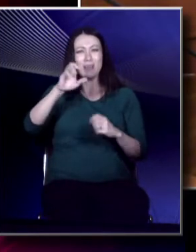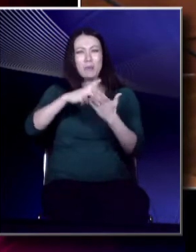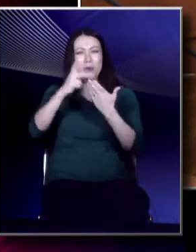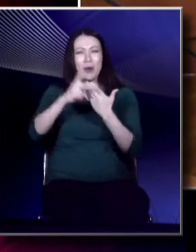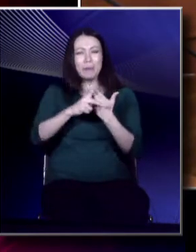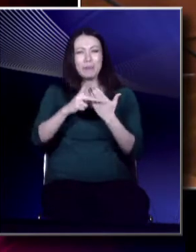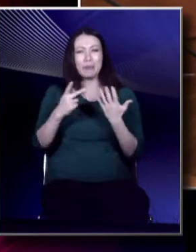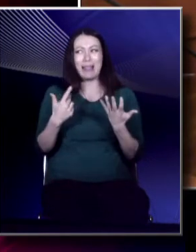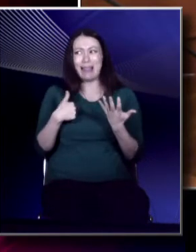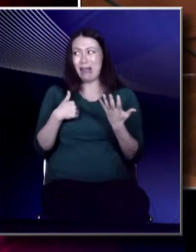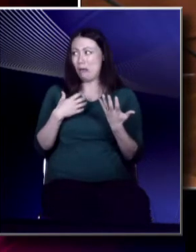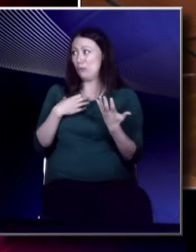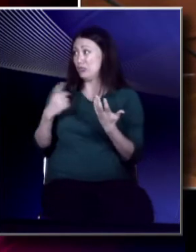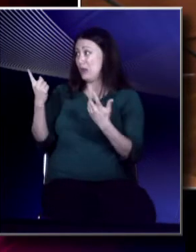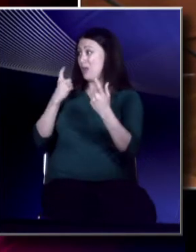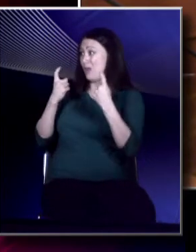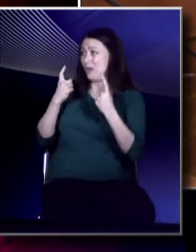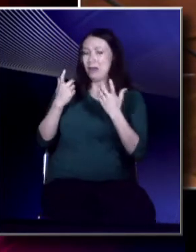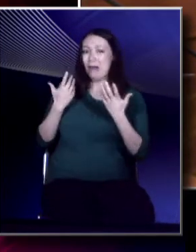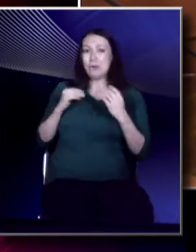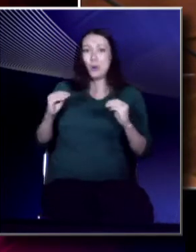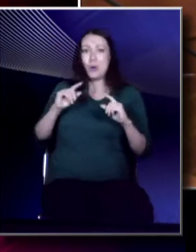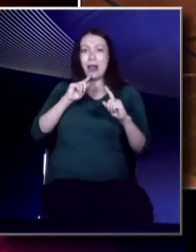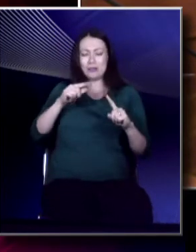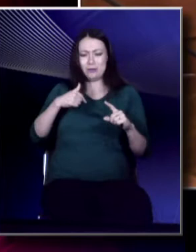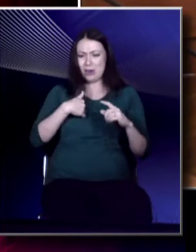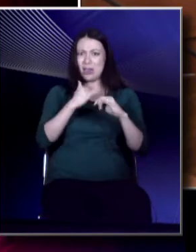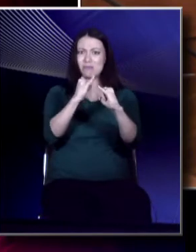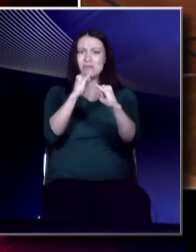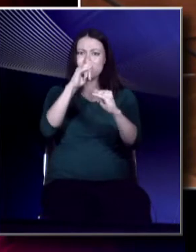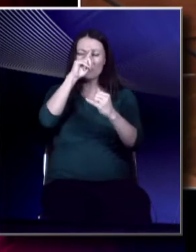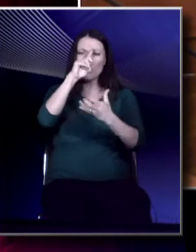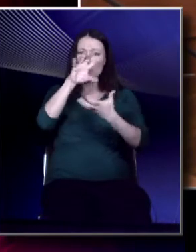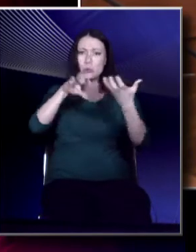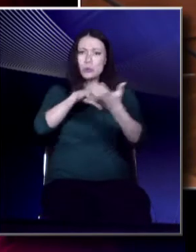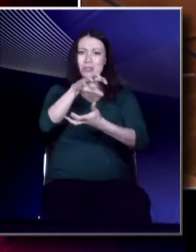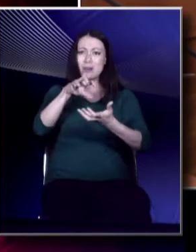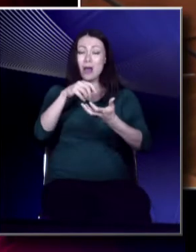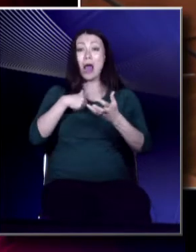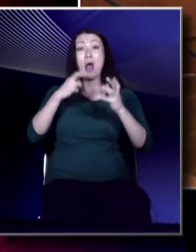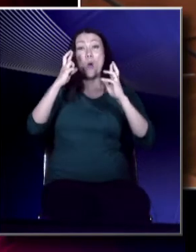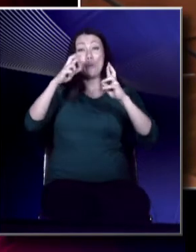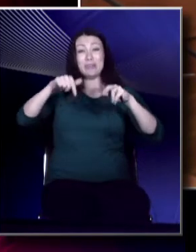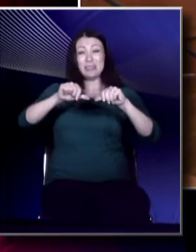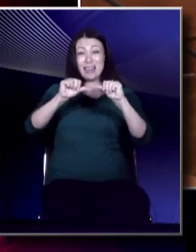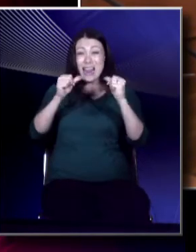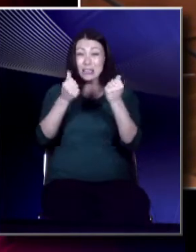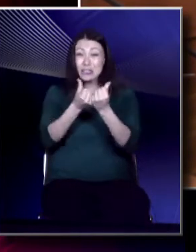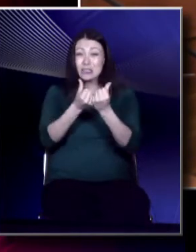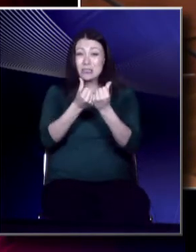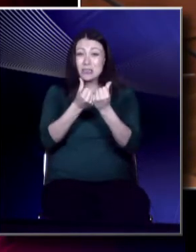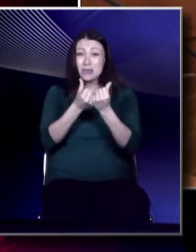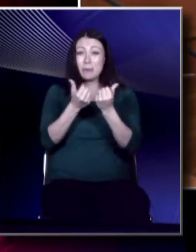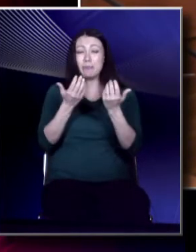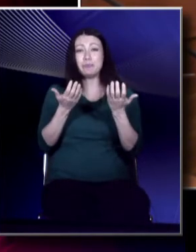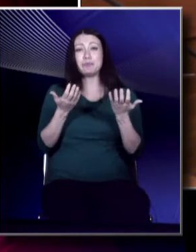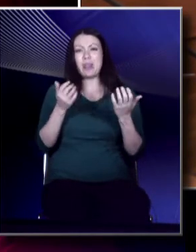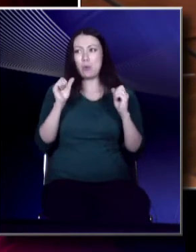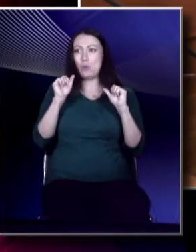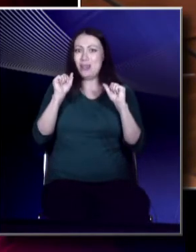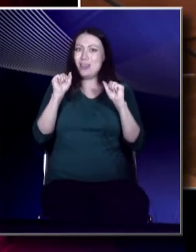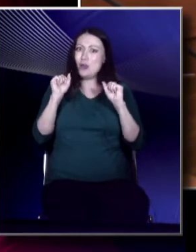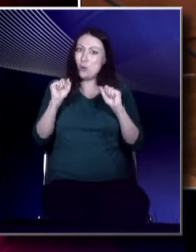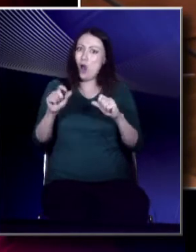ask, but I'm truly confused at this decision. And I would hope that as an agency, that we would also embody that mission